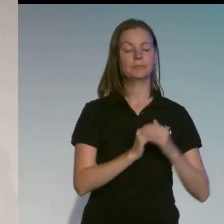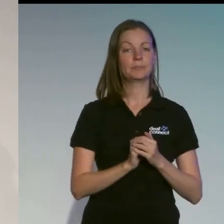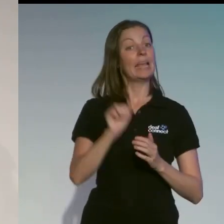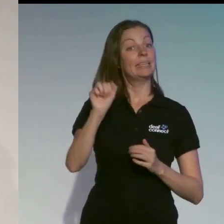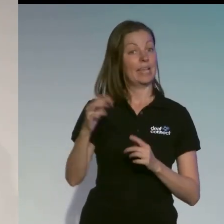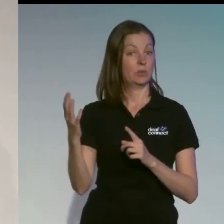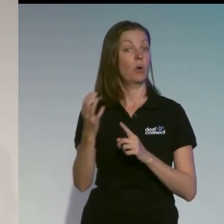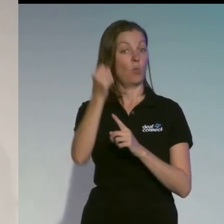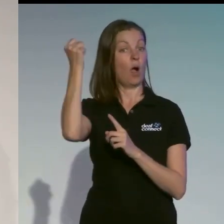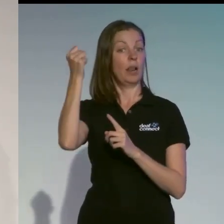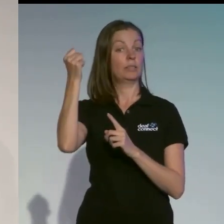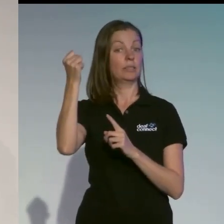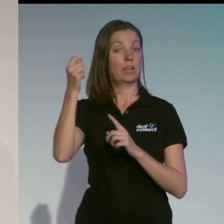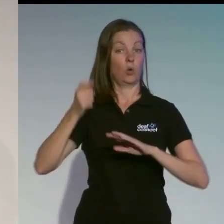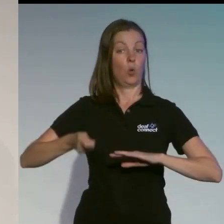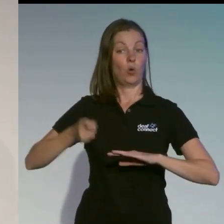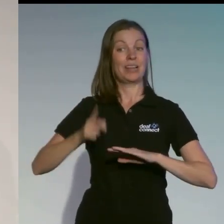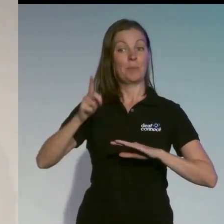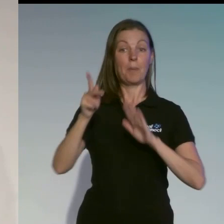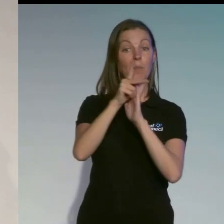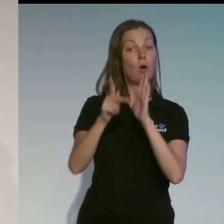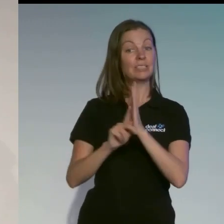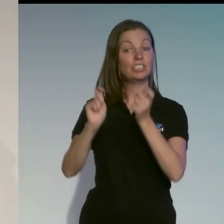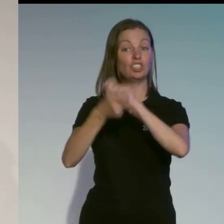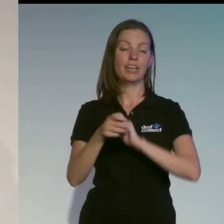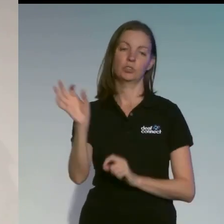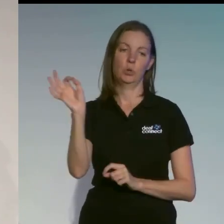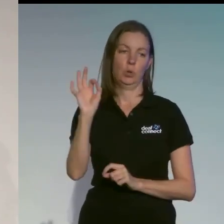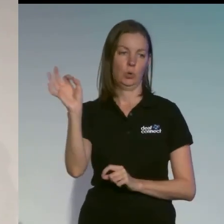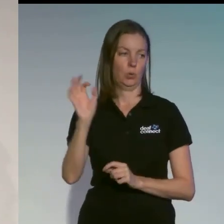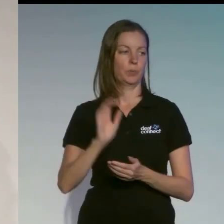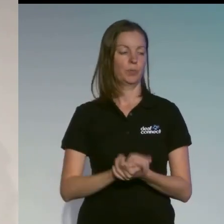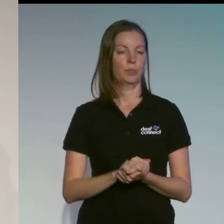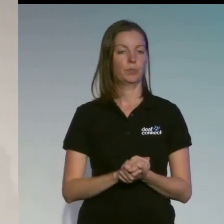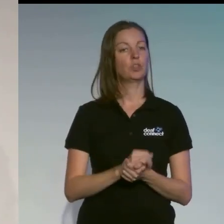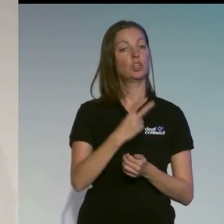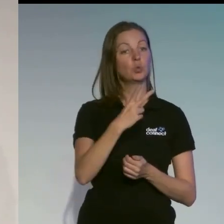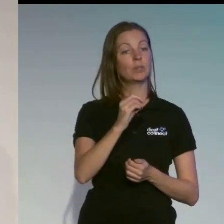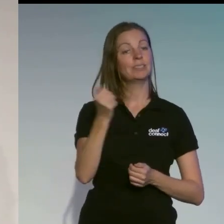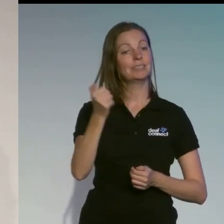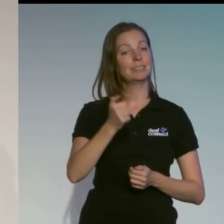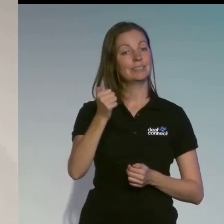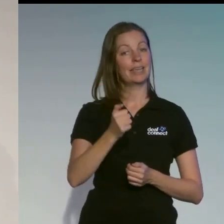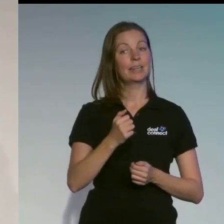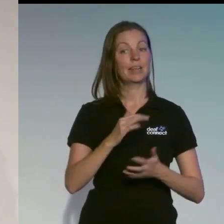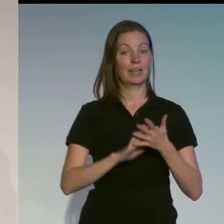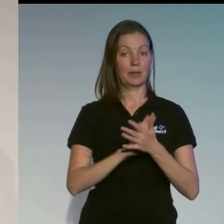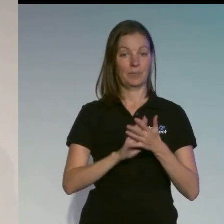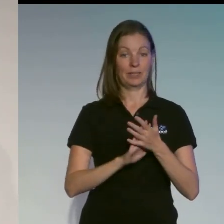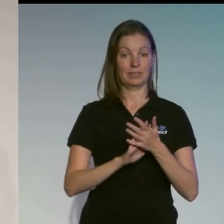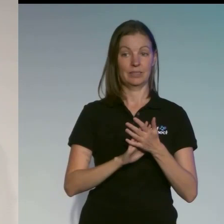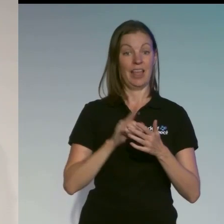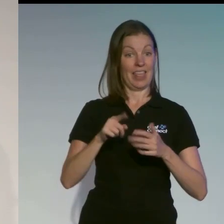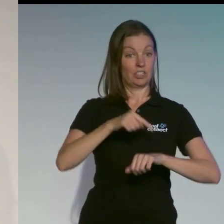the policy haven't changed. So in 2016, also a 36 years old